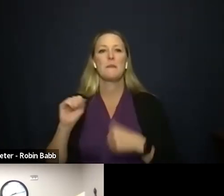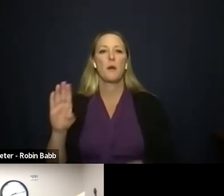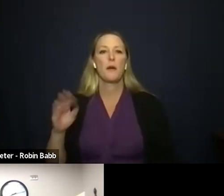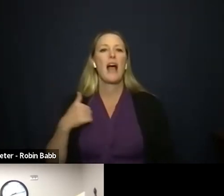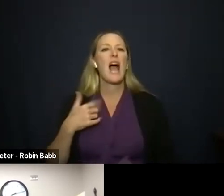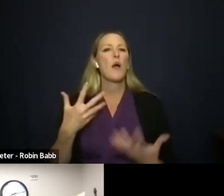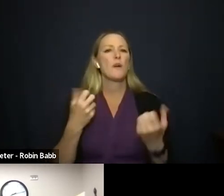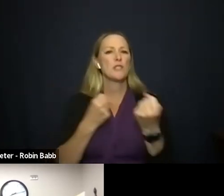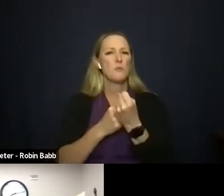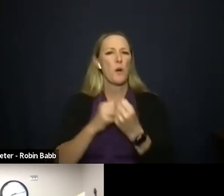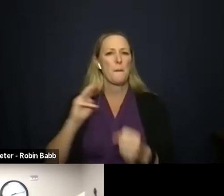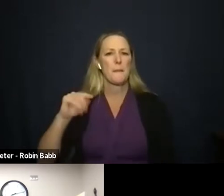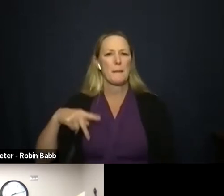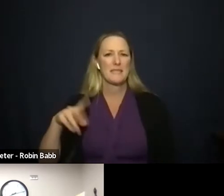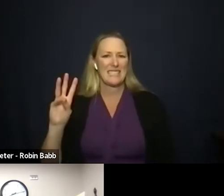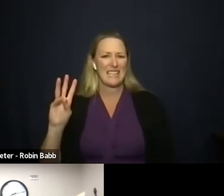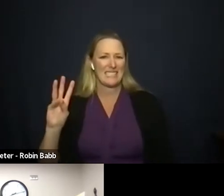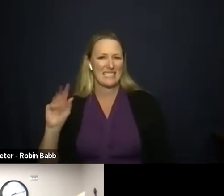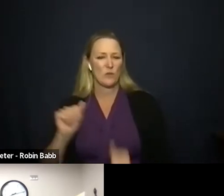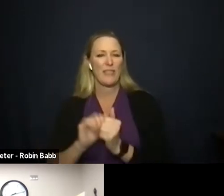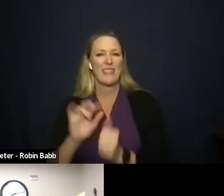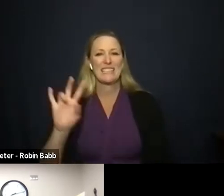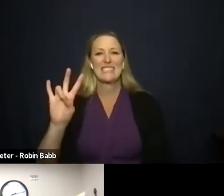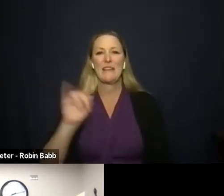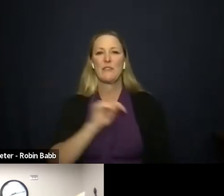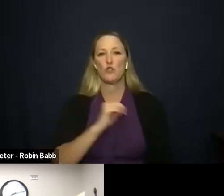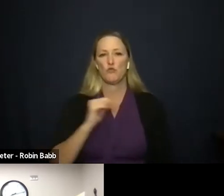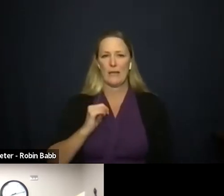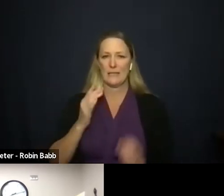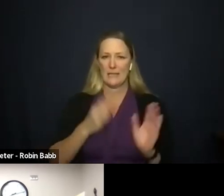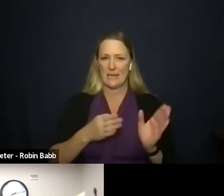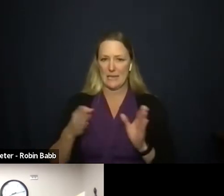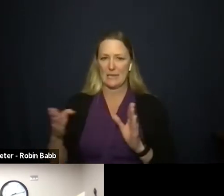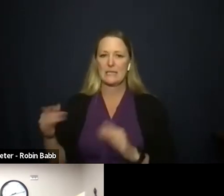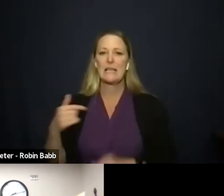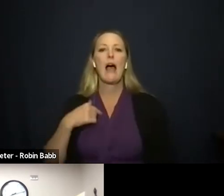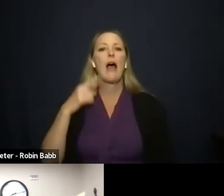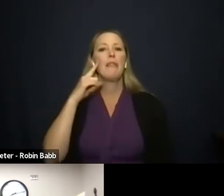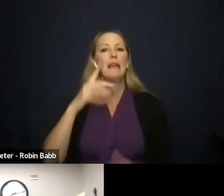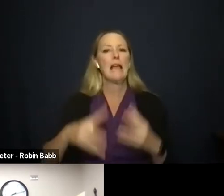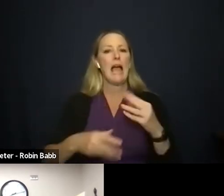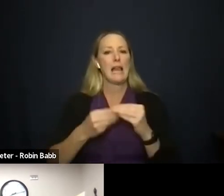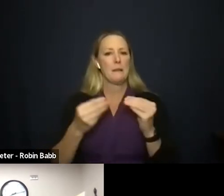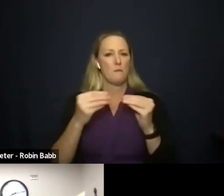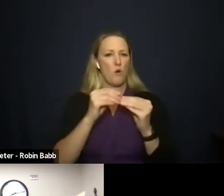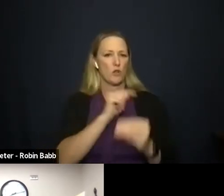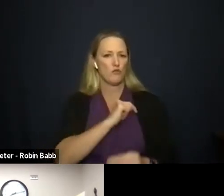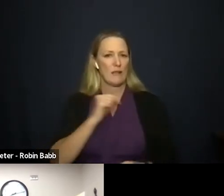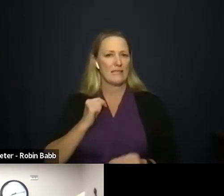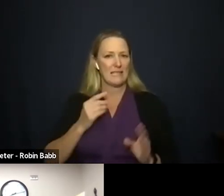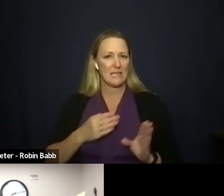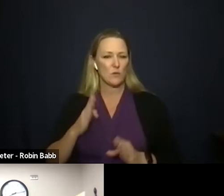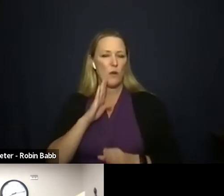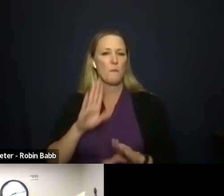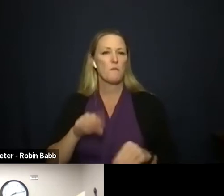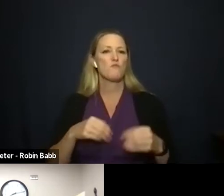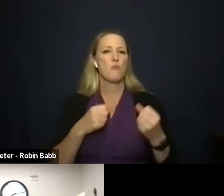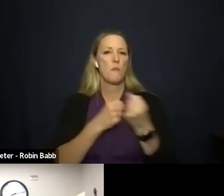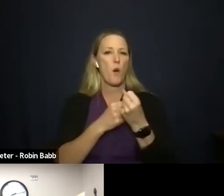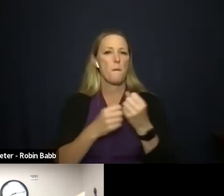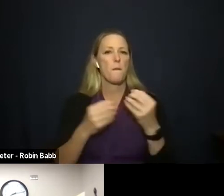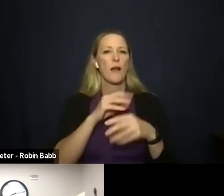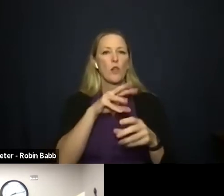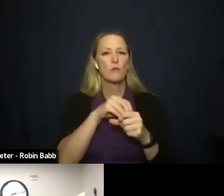six with uh area uh with the seven trustees um i think adding more trustees would promote more inclusiveness with parents and